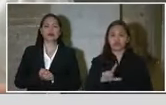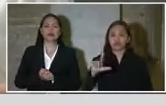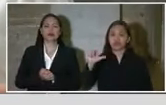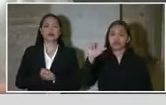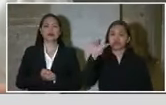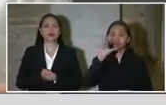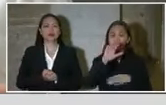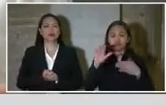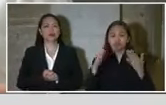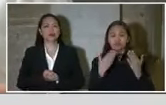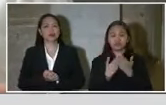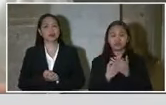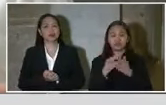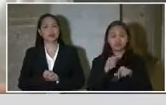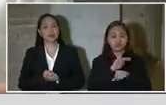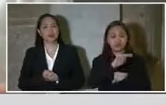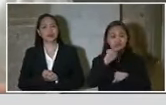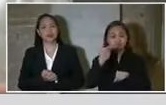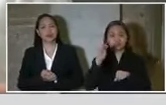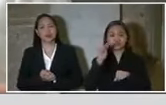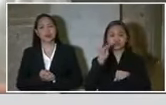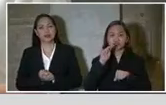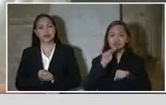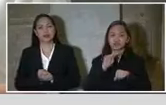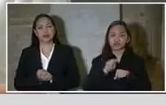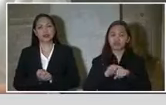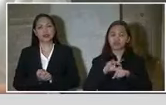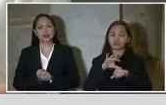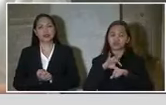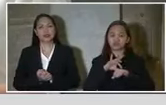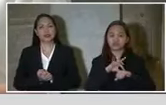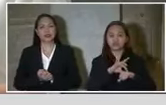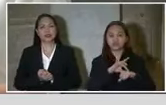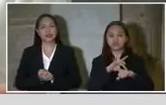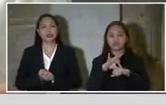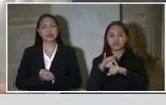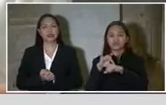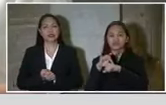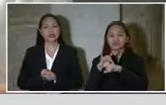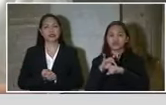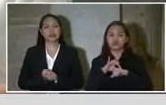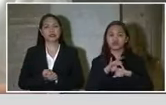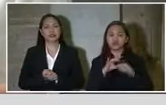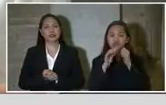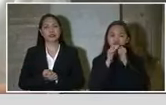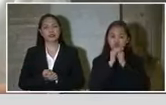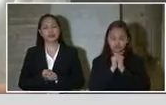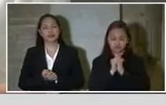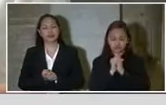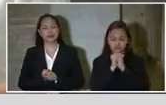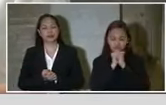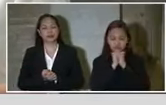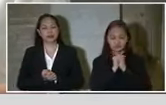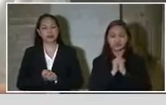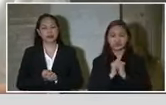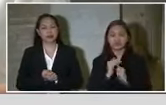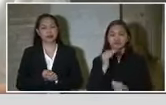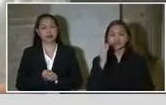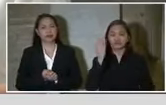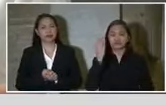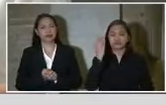Lord, every nation on earth will adore you.